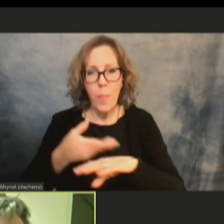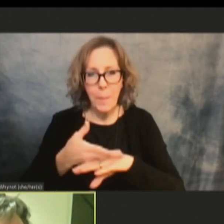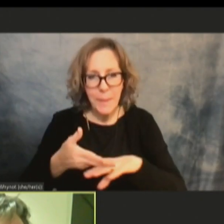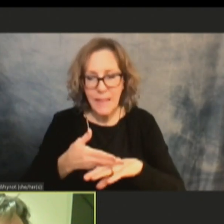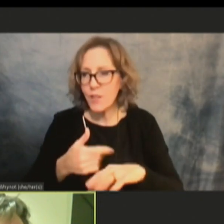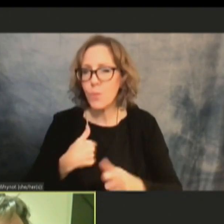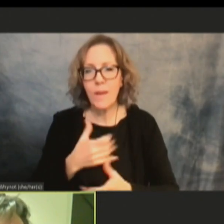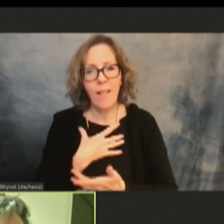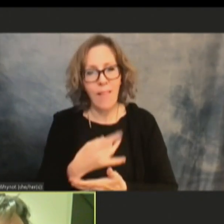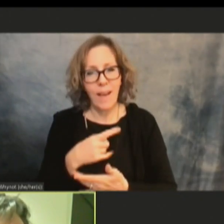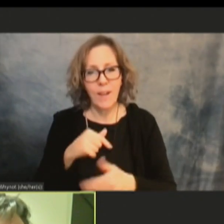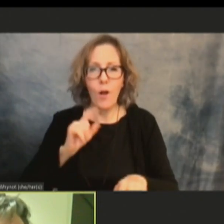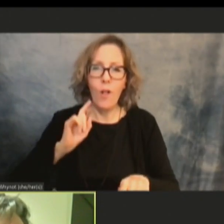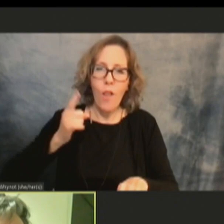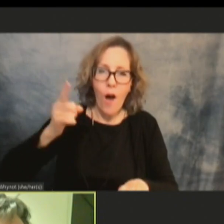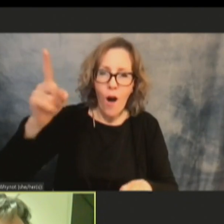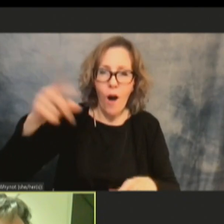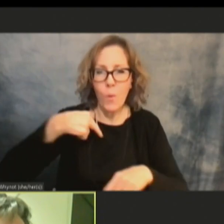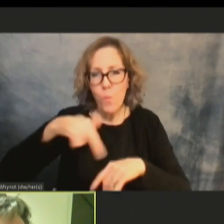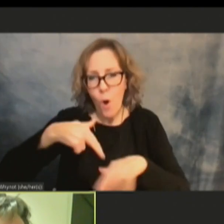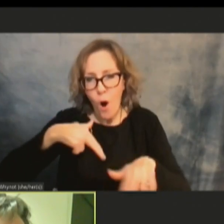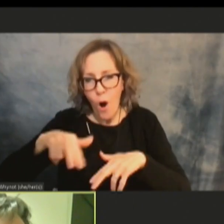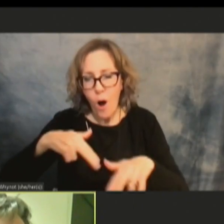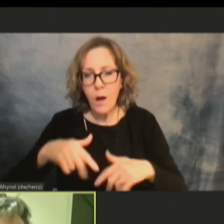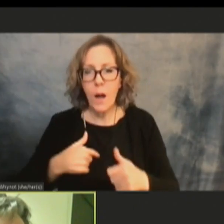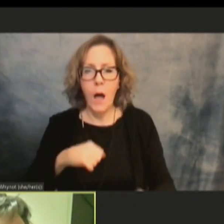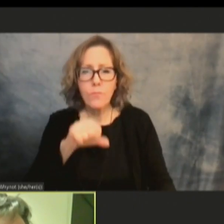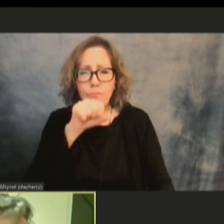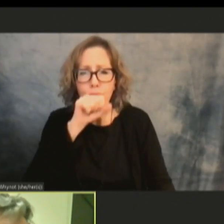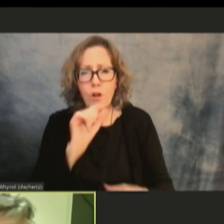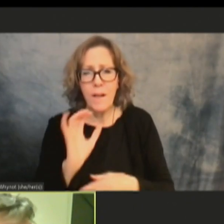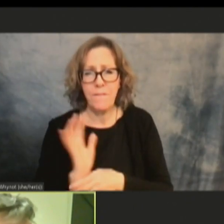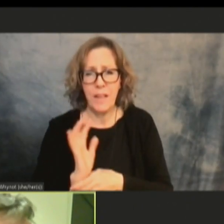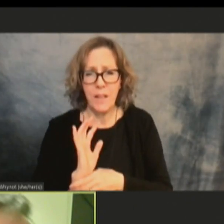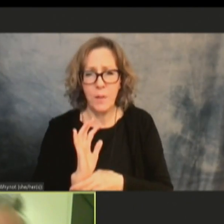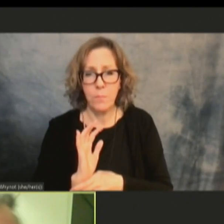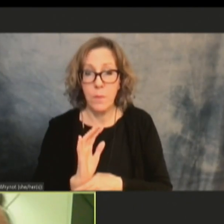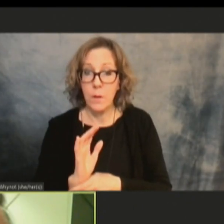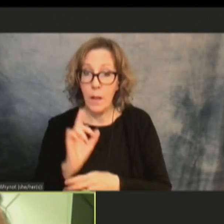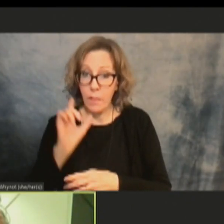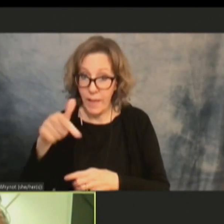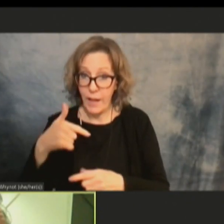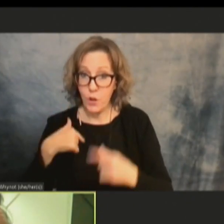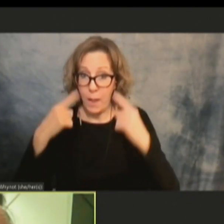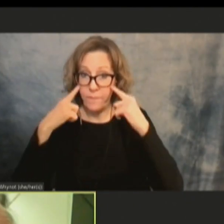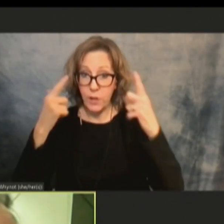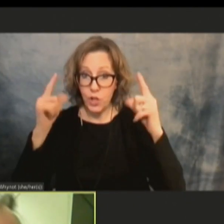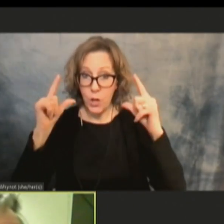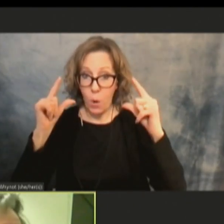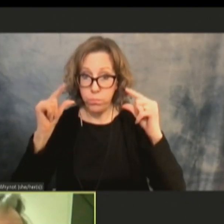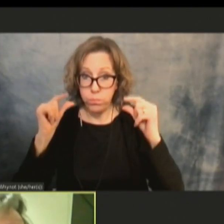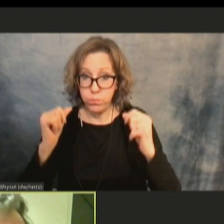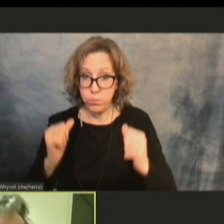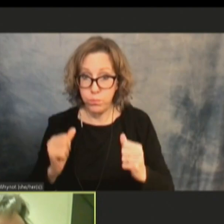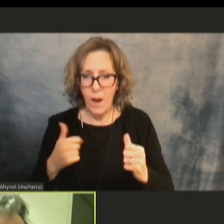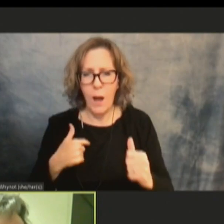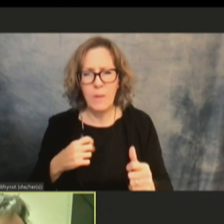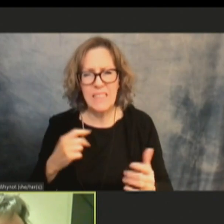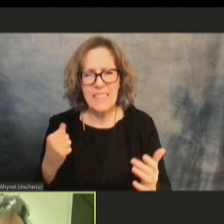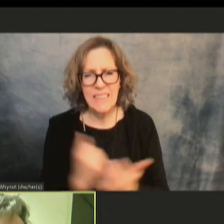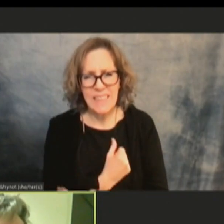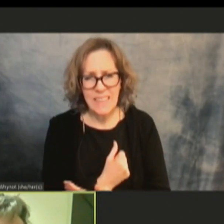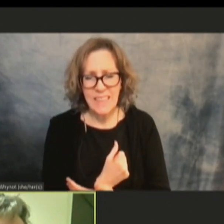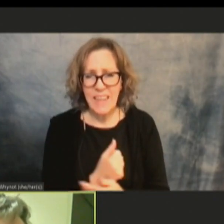buff. And as a result, when I lost my vision, I was disappointed when I could no longer see films